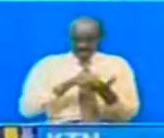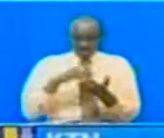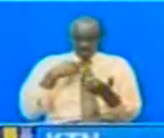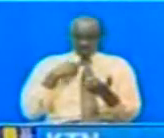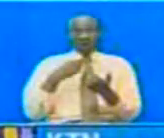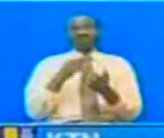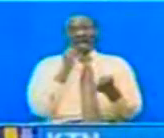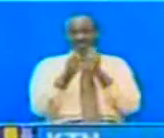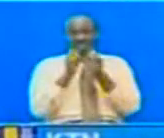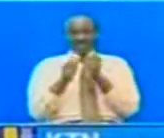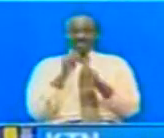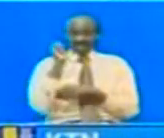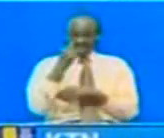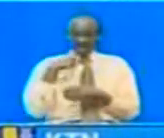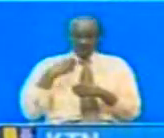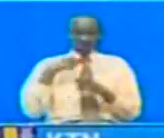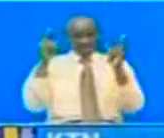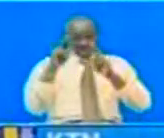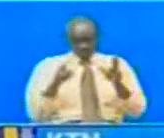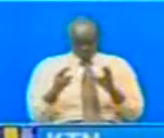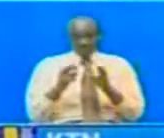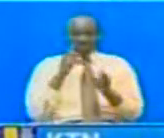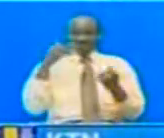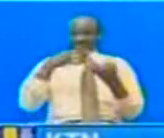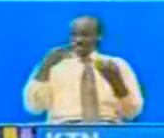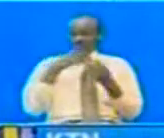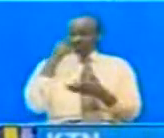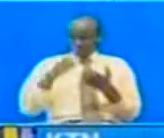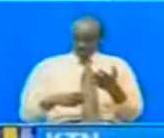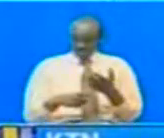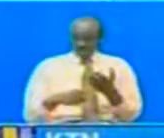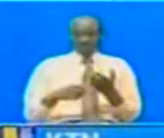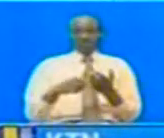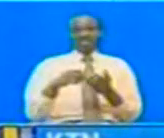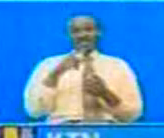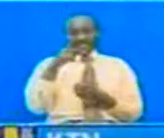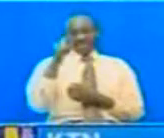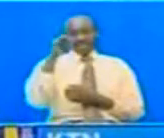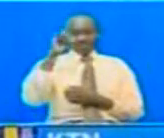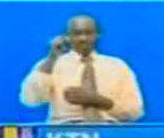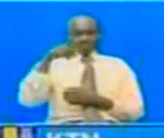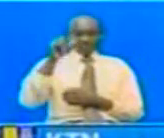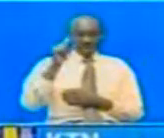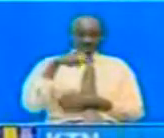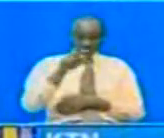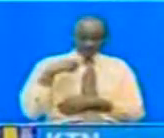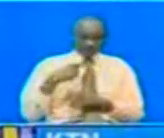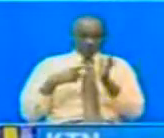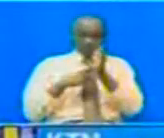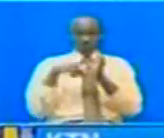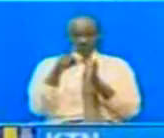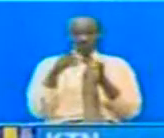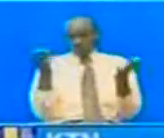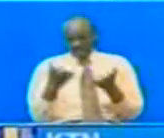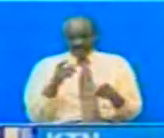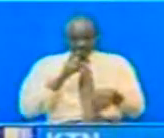Athletics Kenya was notified by the International Association of Athletics Federation, IAAF, that Kipsang did not disclose his